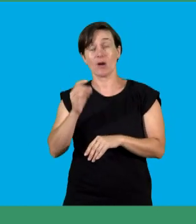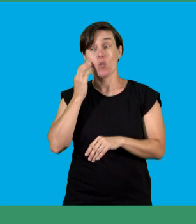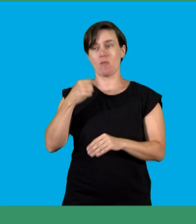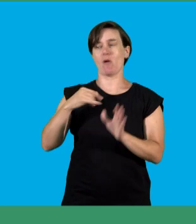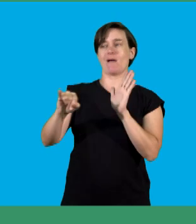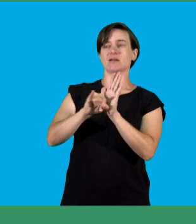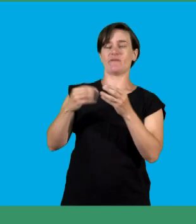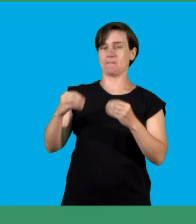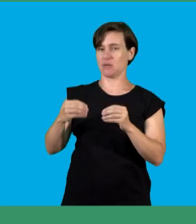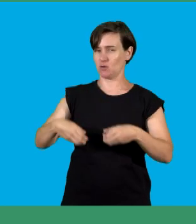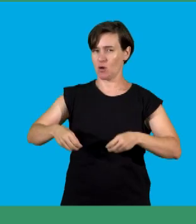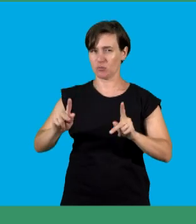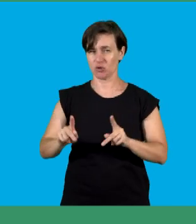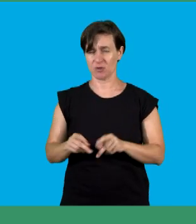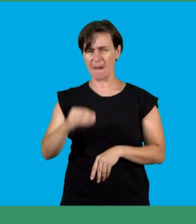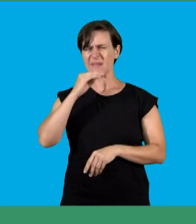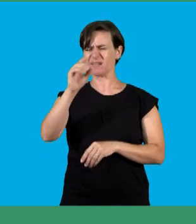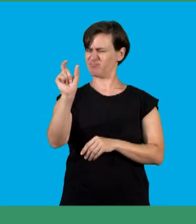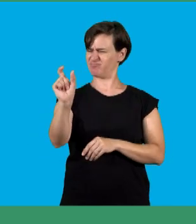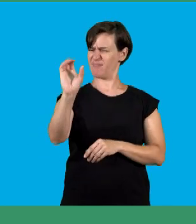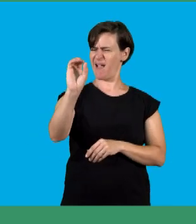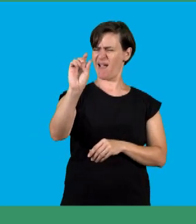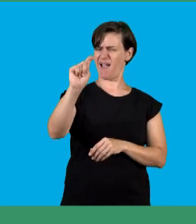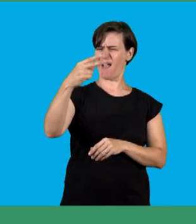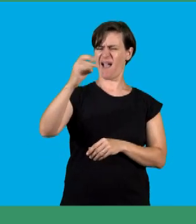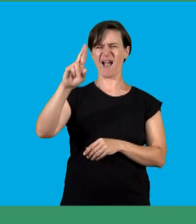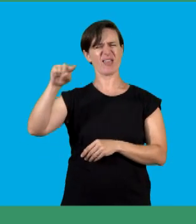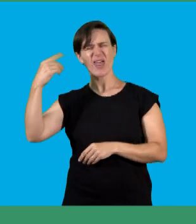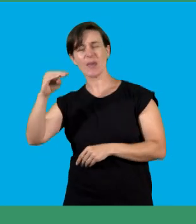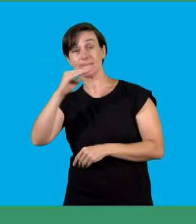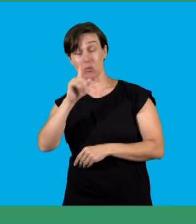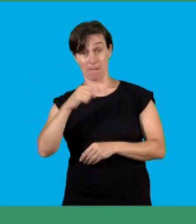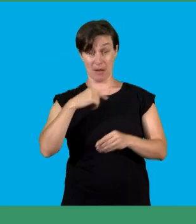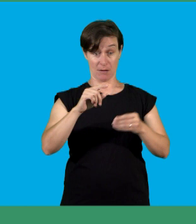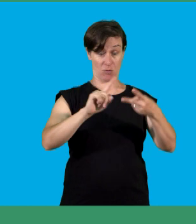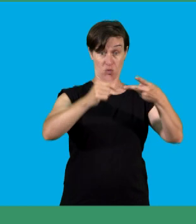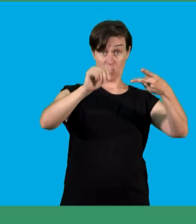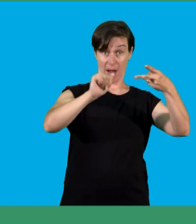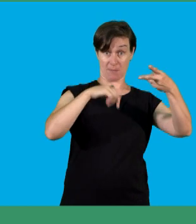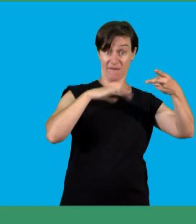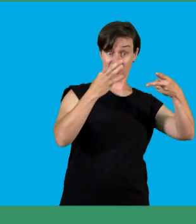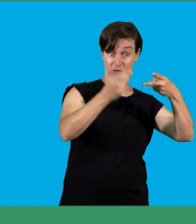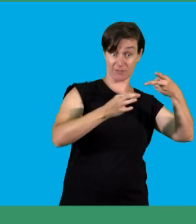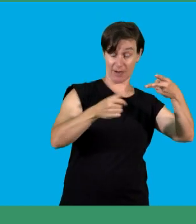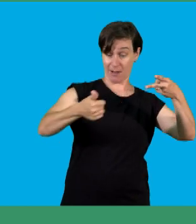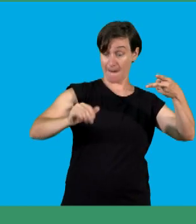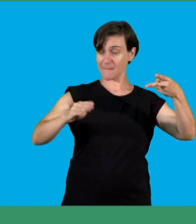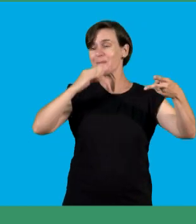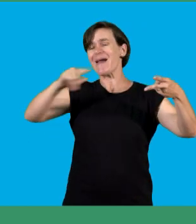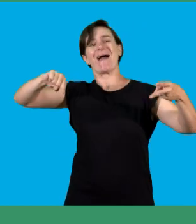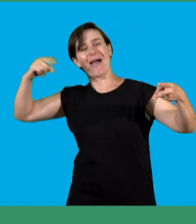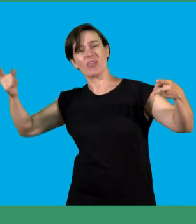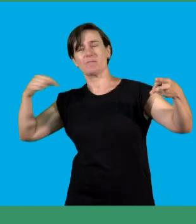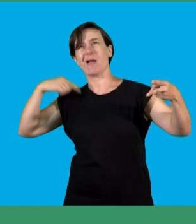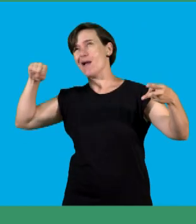So other than what? Other than the ones that will be quoted in the scenario above. All right, let's